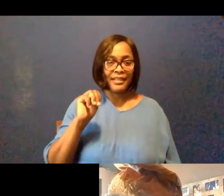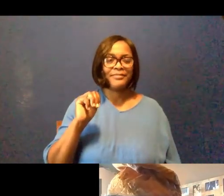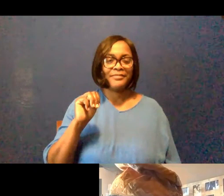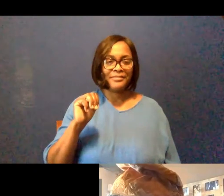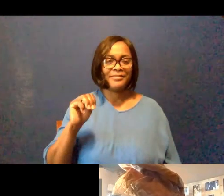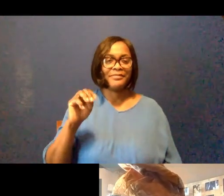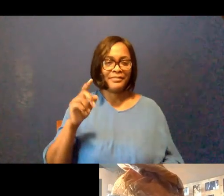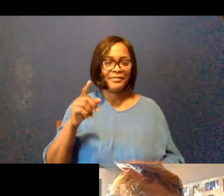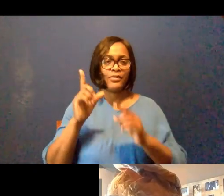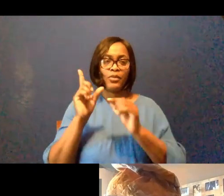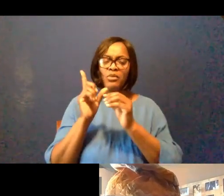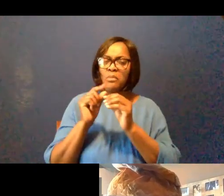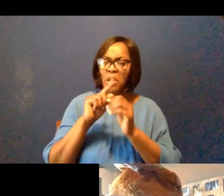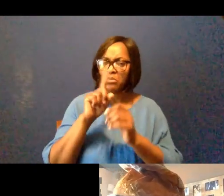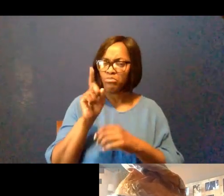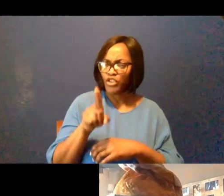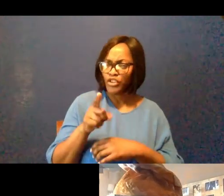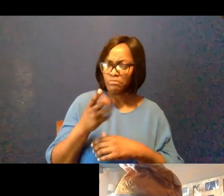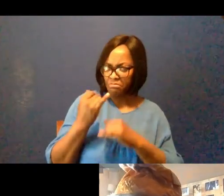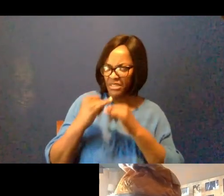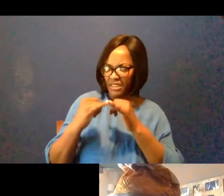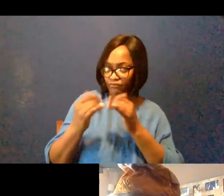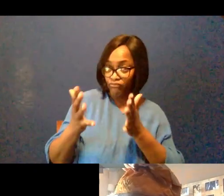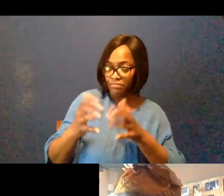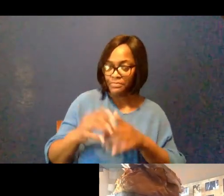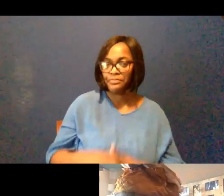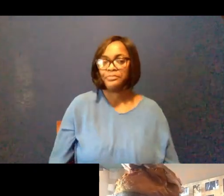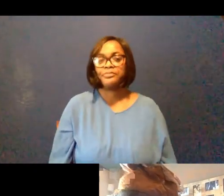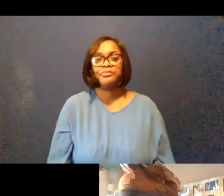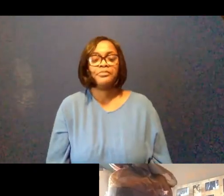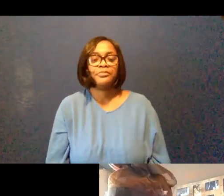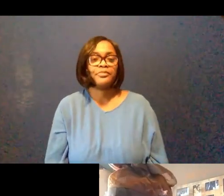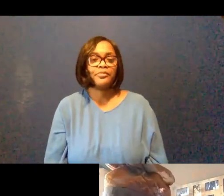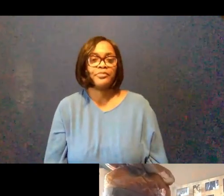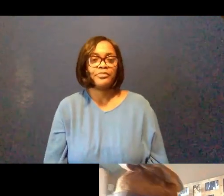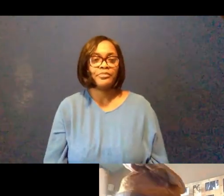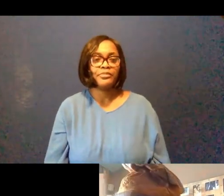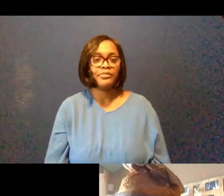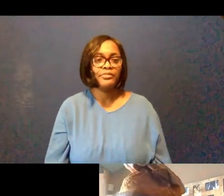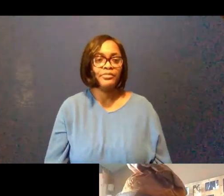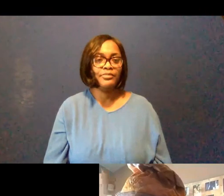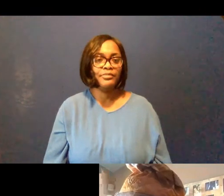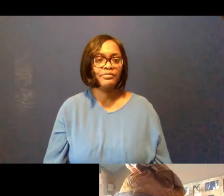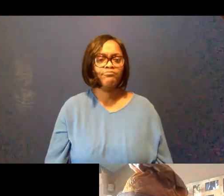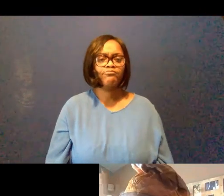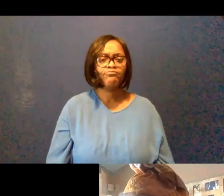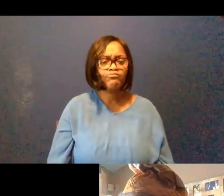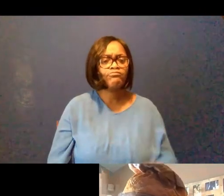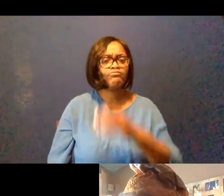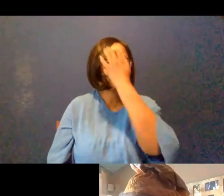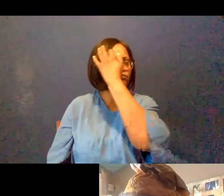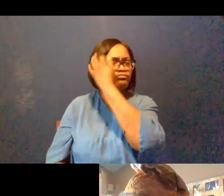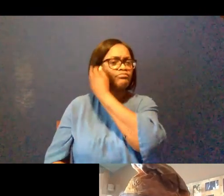Standard Time. There will be a roundtable